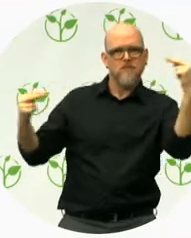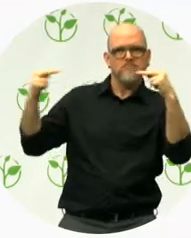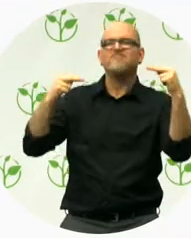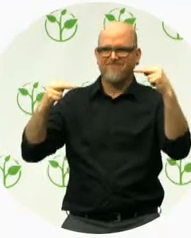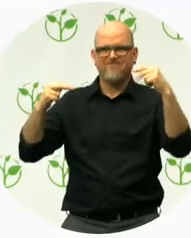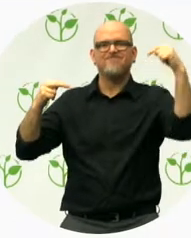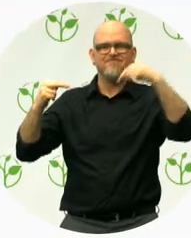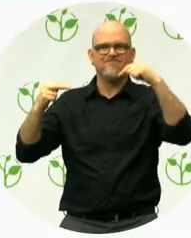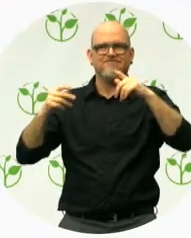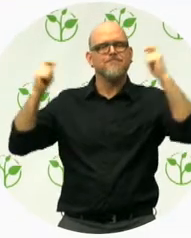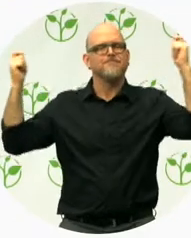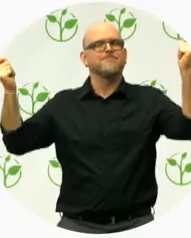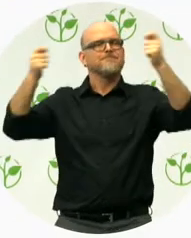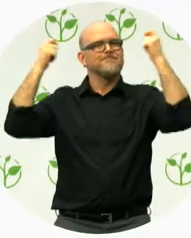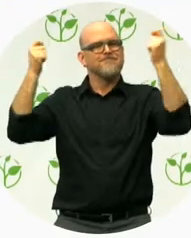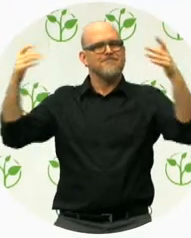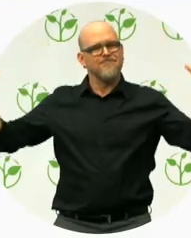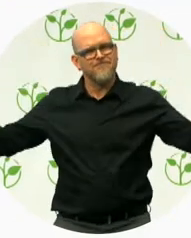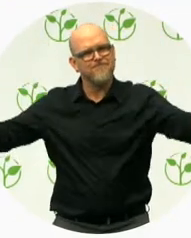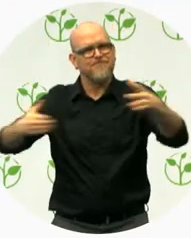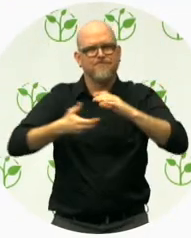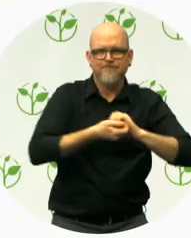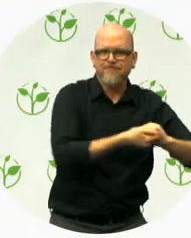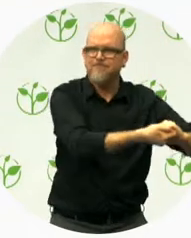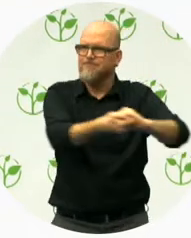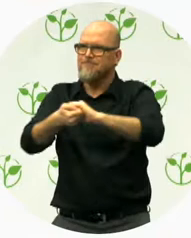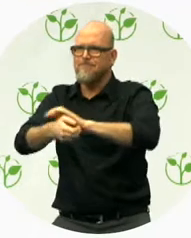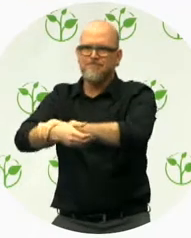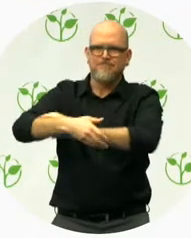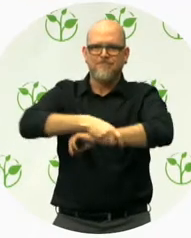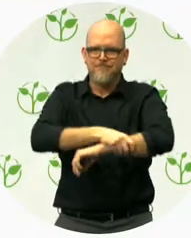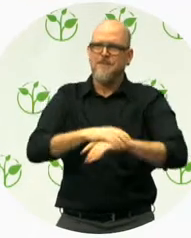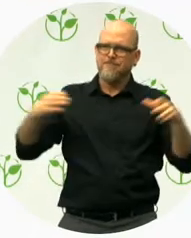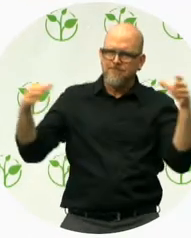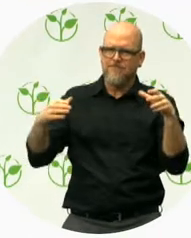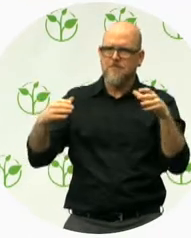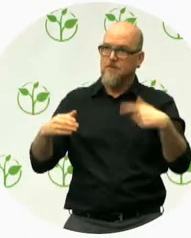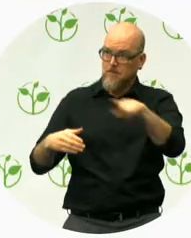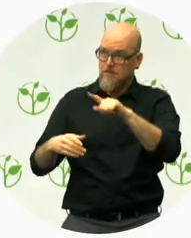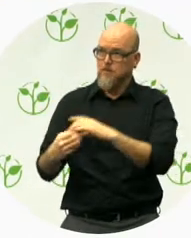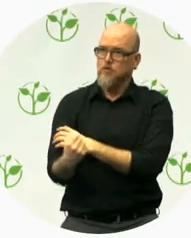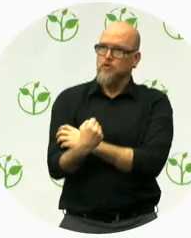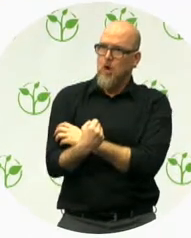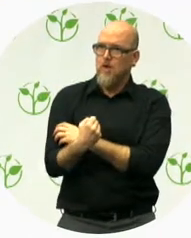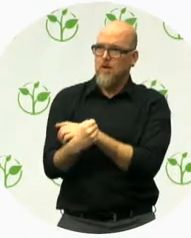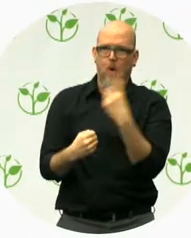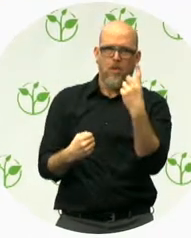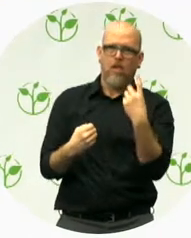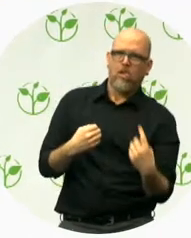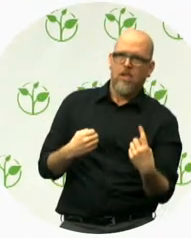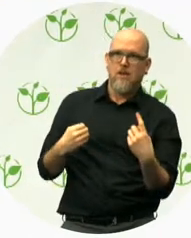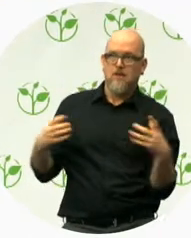difference and ability. Now, before we begin, I just want to, I refer to the importance of community.